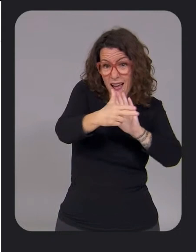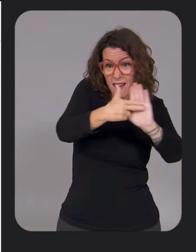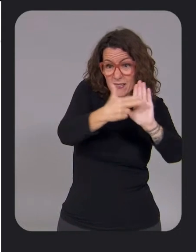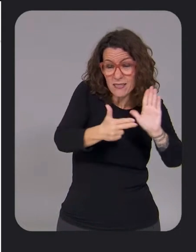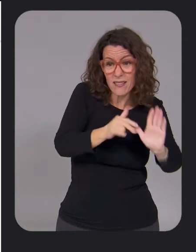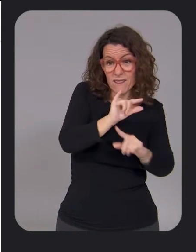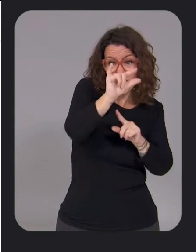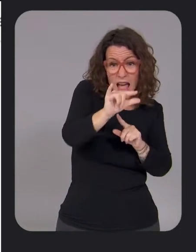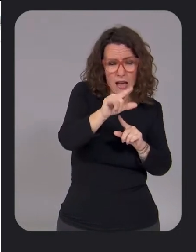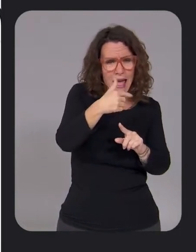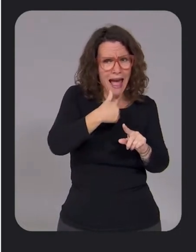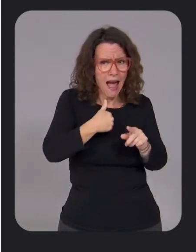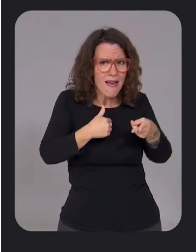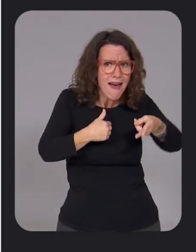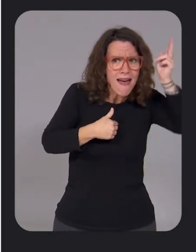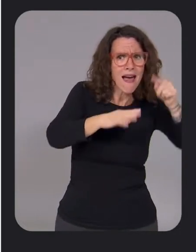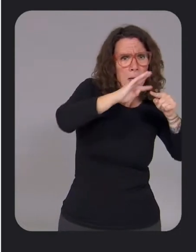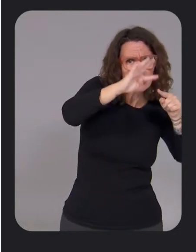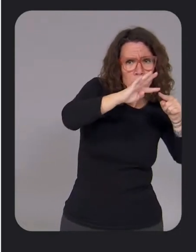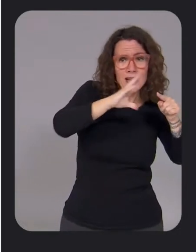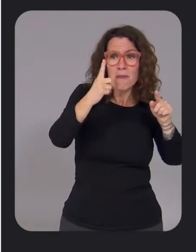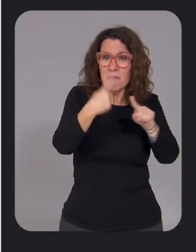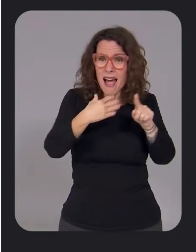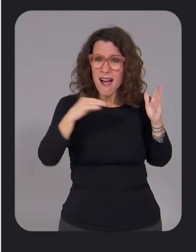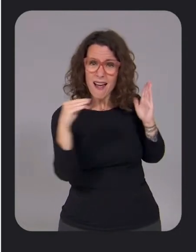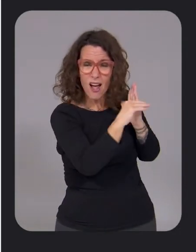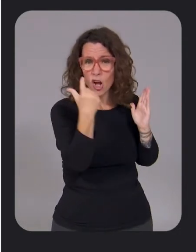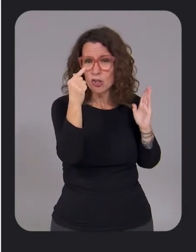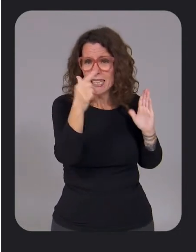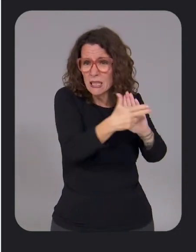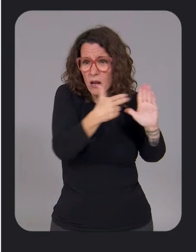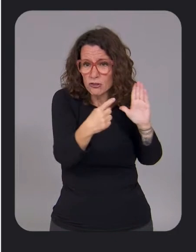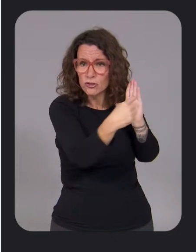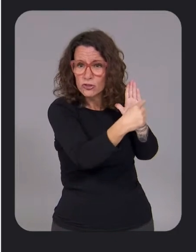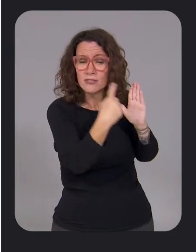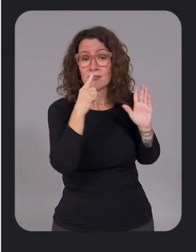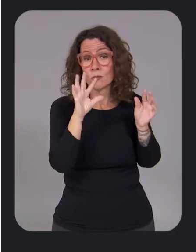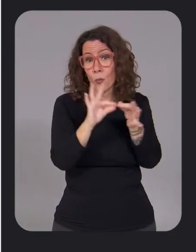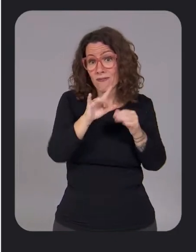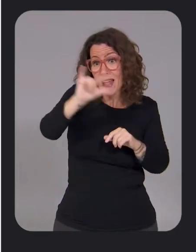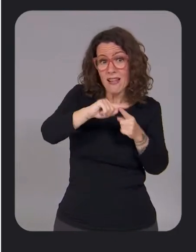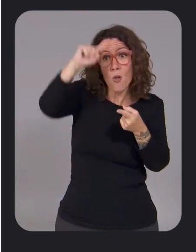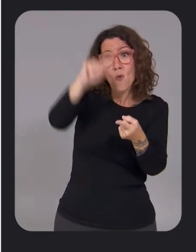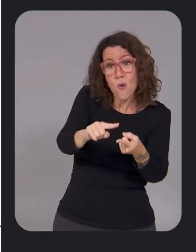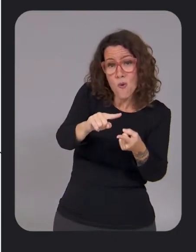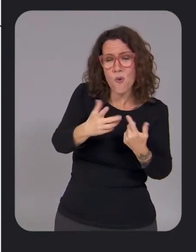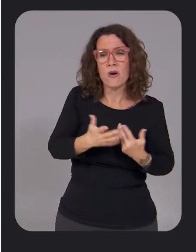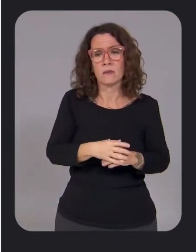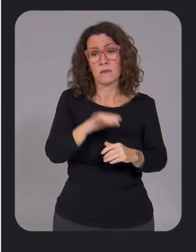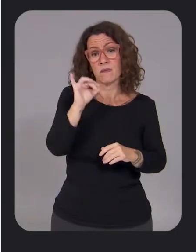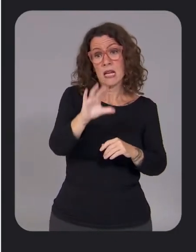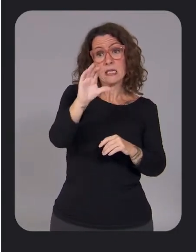have significantly higher emissions and adding a green badge to flights with significantly lower emissions. These